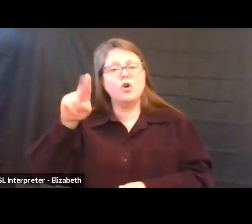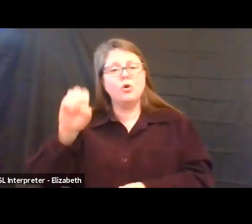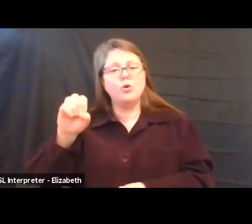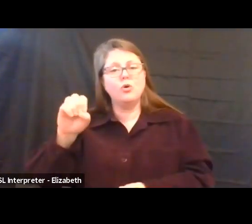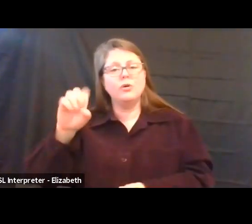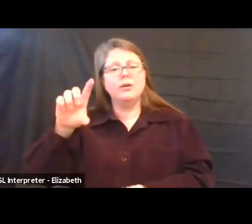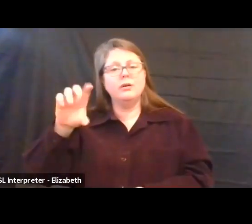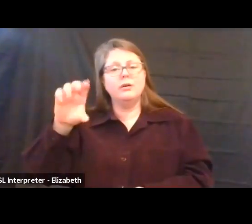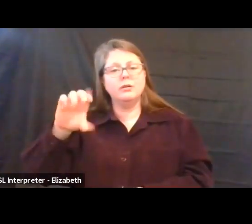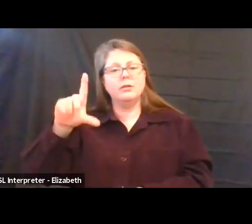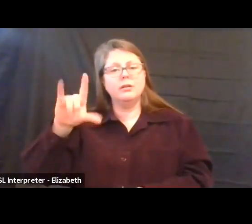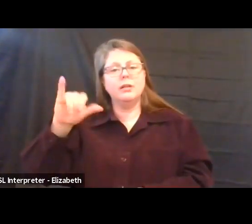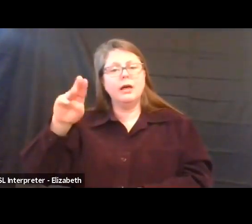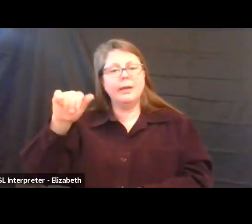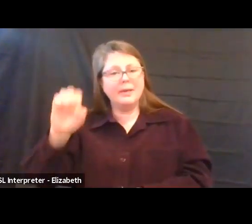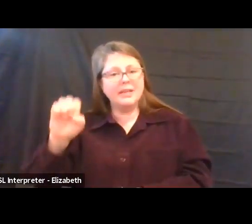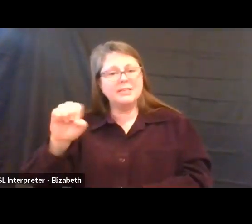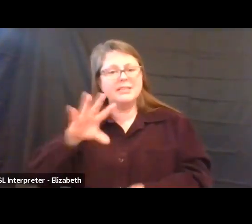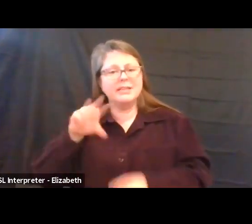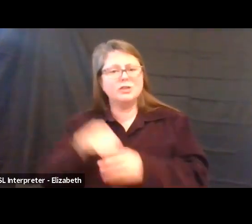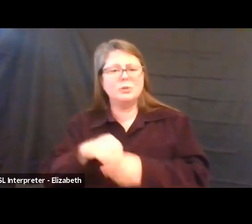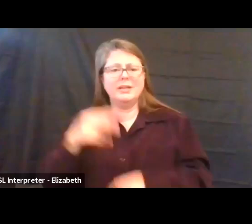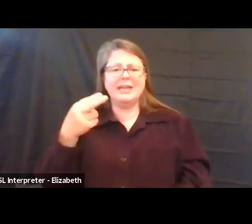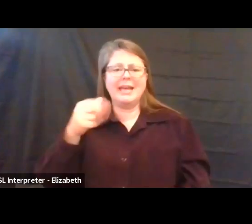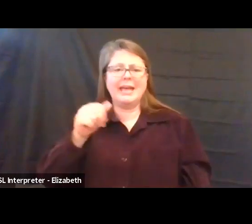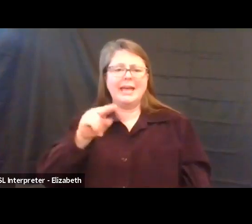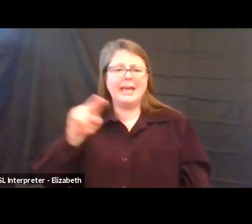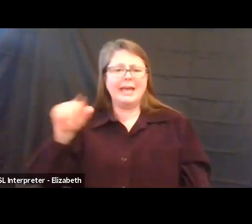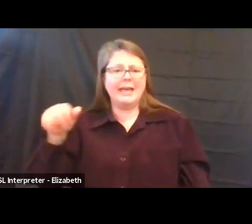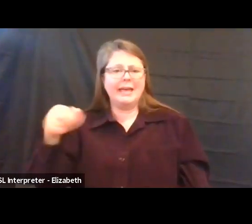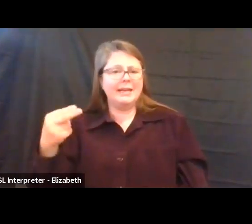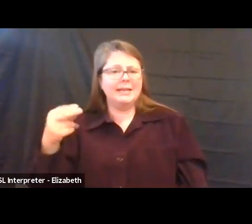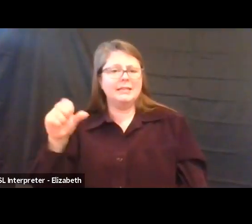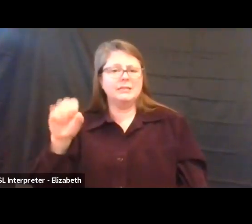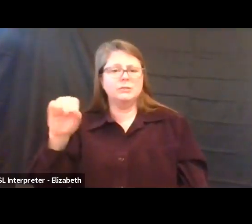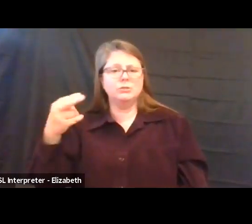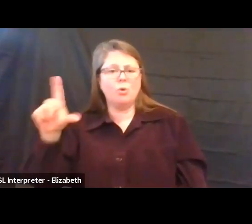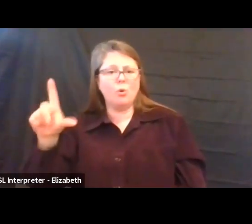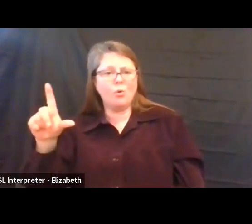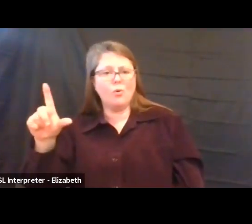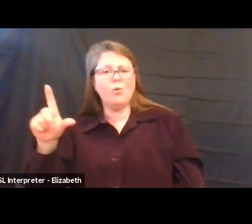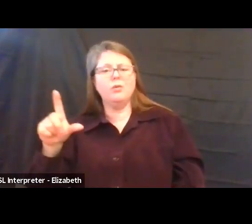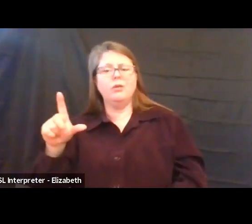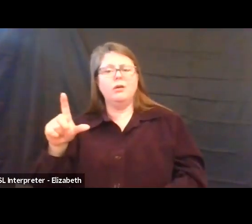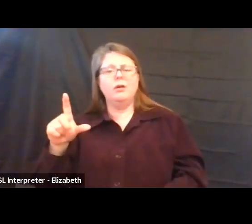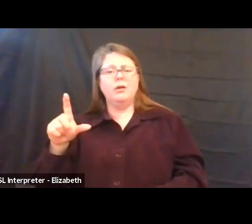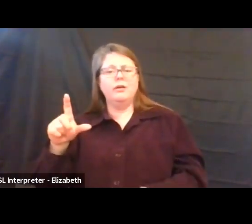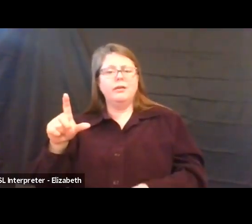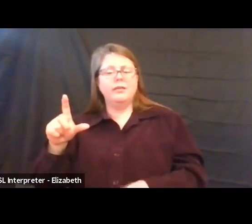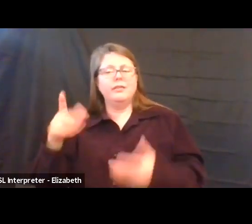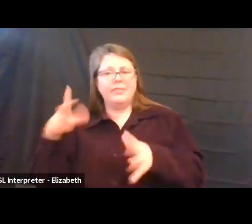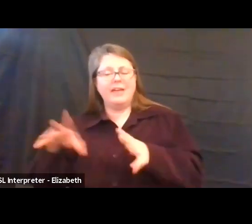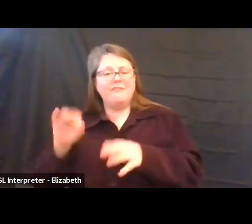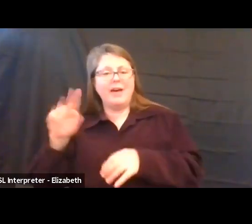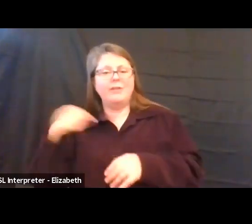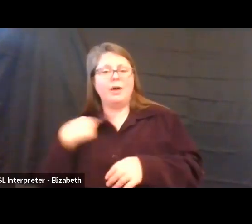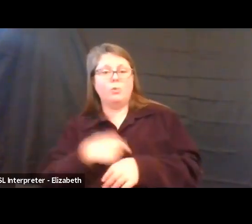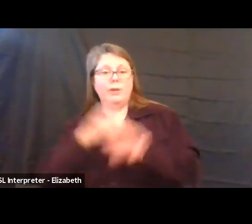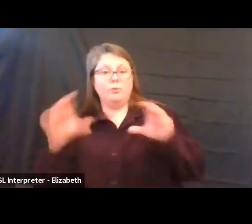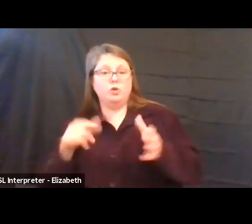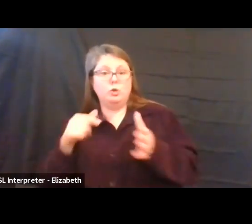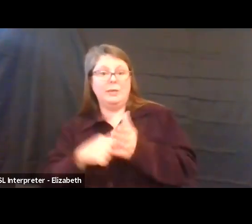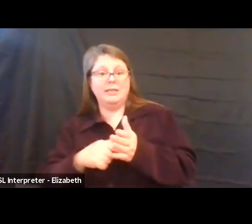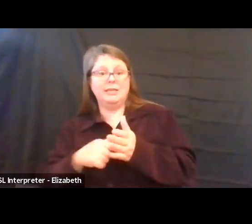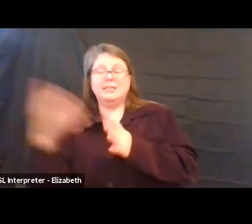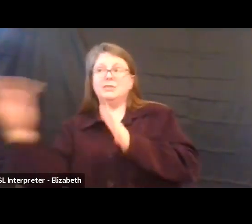who really reached out when they knew we were doing this to say, hey, we can help you do this in Spanish. We can help you do this in ASL. We